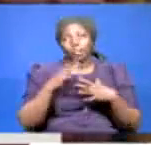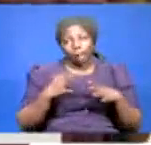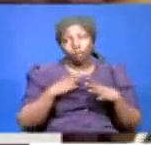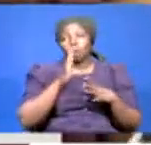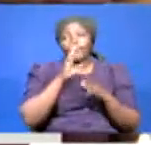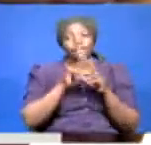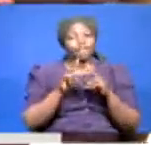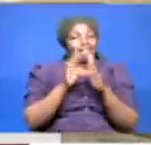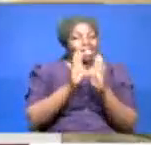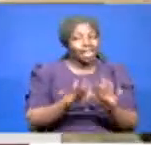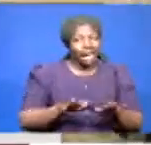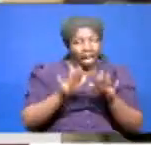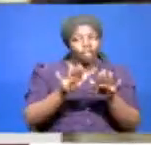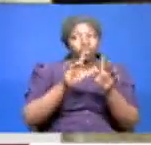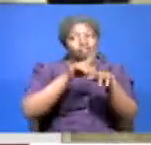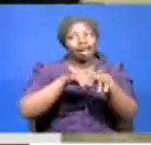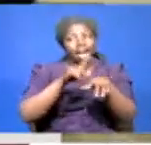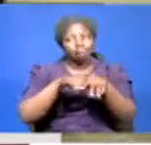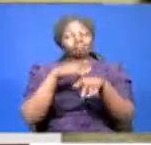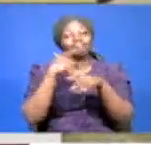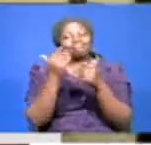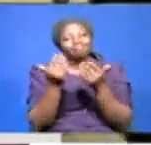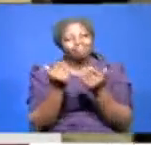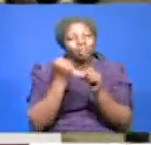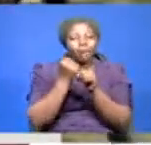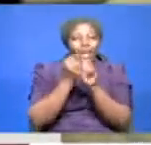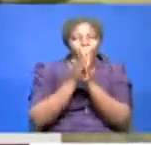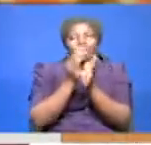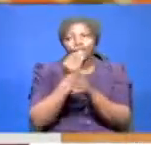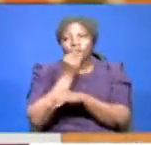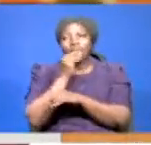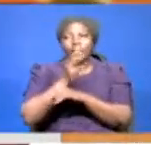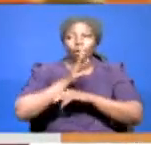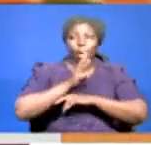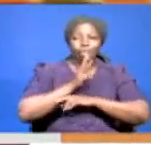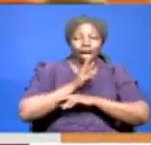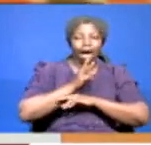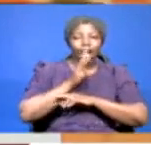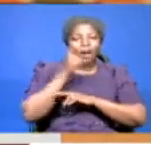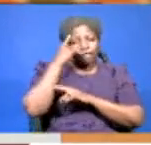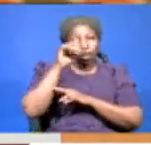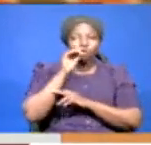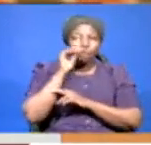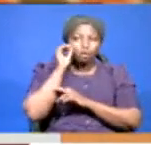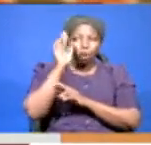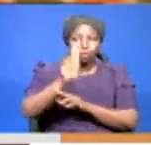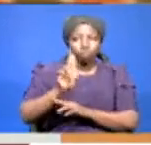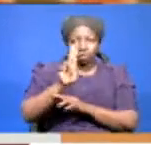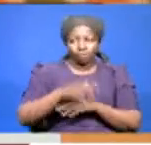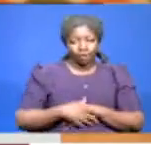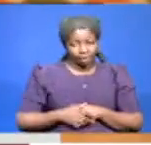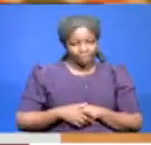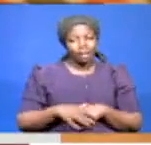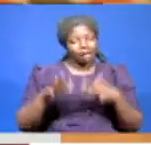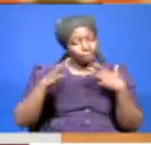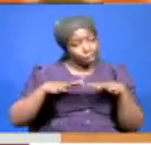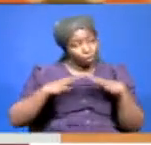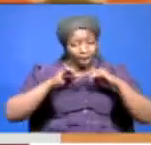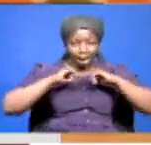and water for home use in ending the spread of the waterborne disease. Wananchi tumekubaliana hii chakula inauzwa kwa